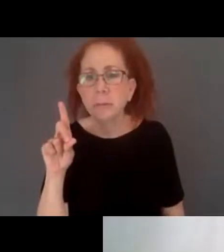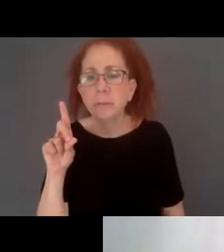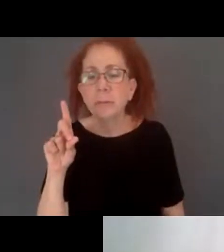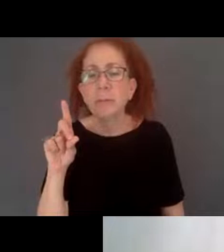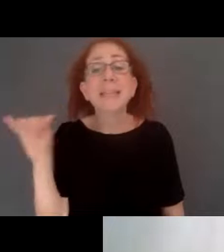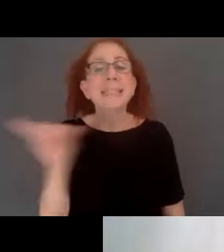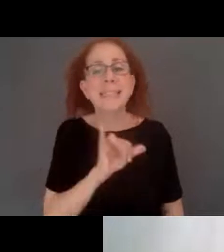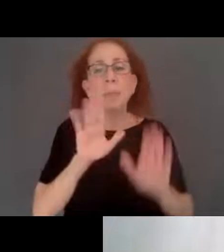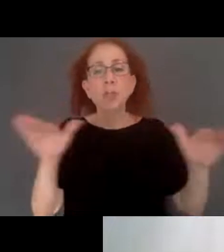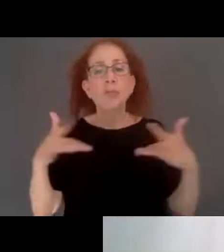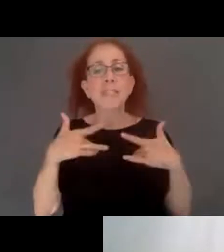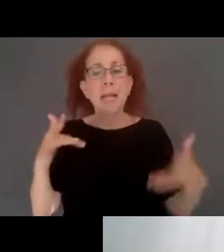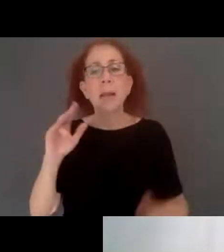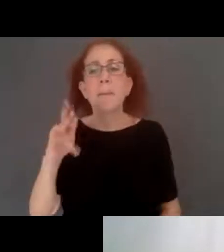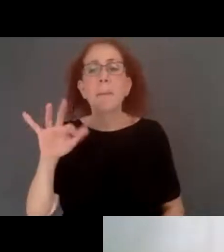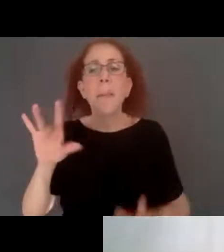have milder symptoms